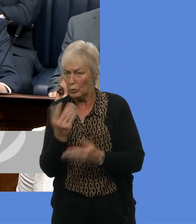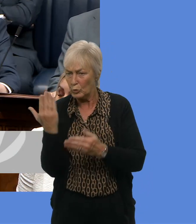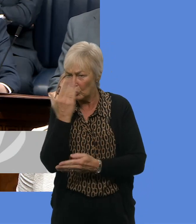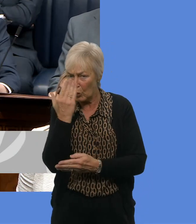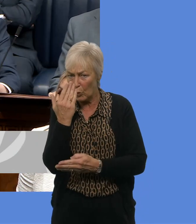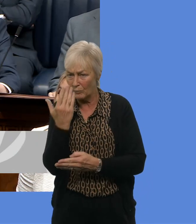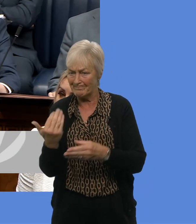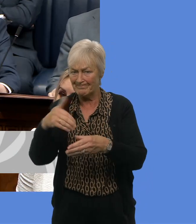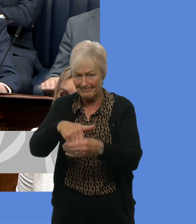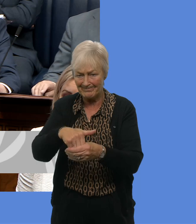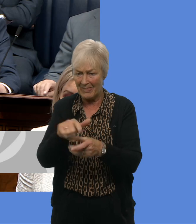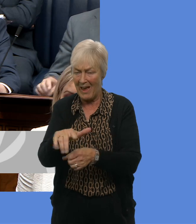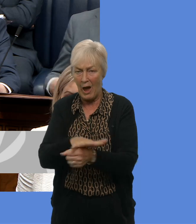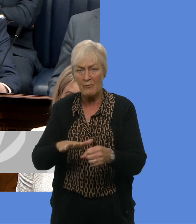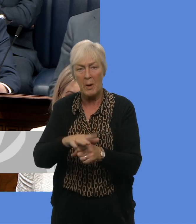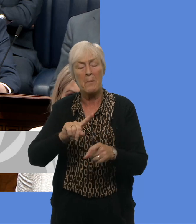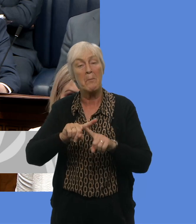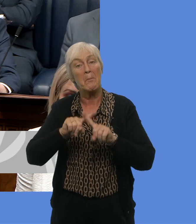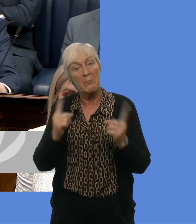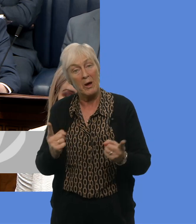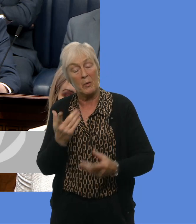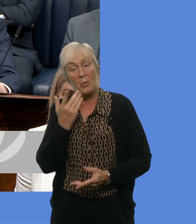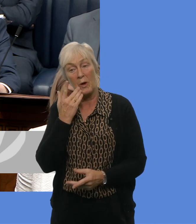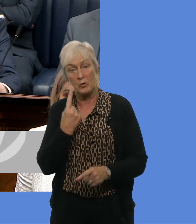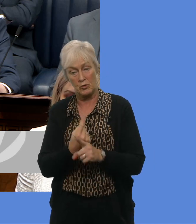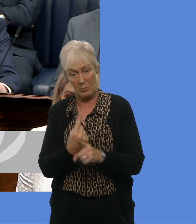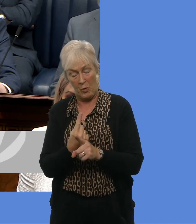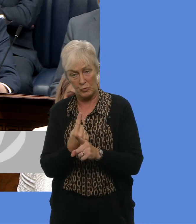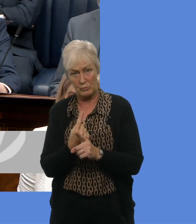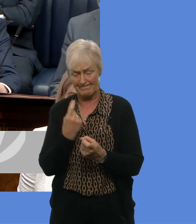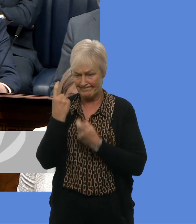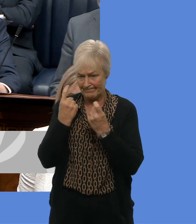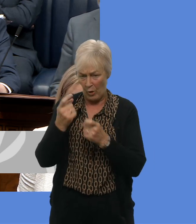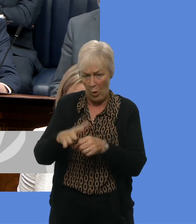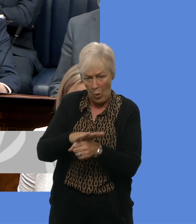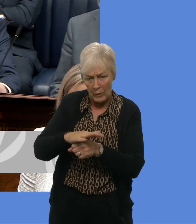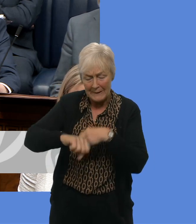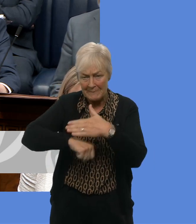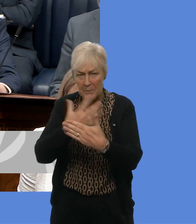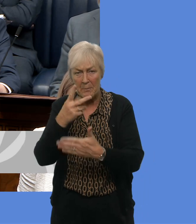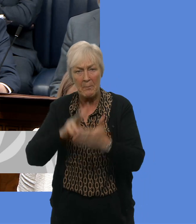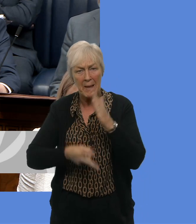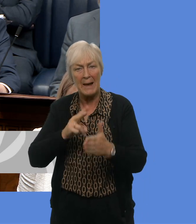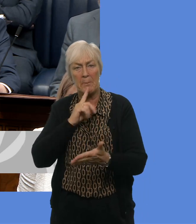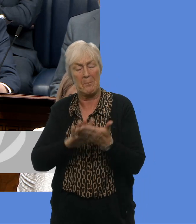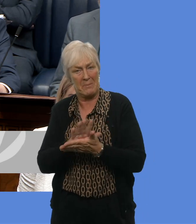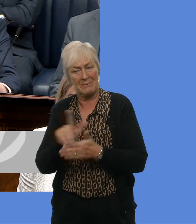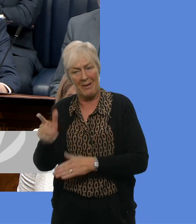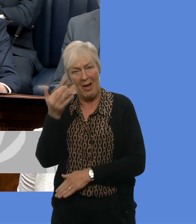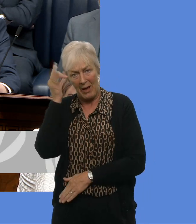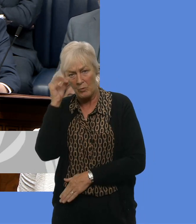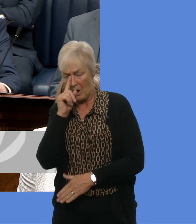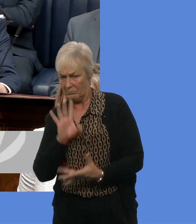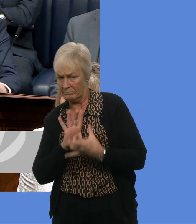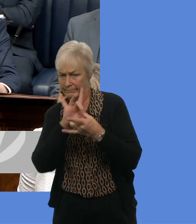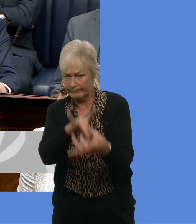be announced in that respect. But whenever it comes to taking into account local development plans, that's something that the council can certainly engage with